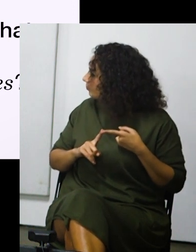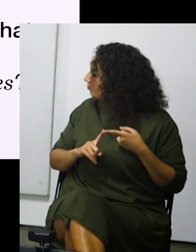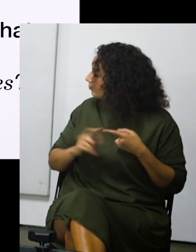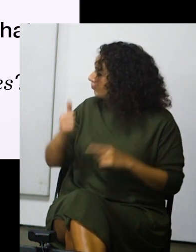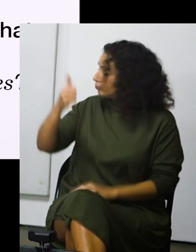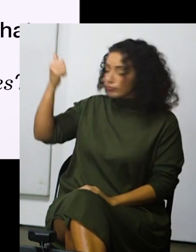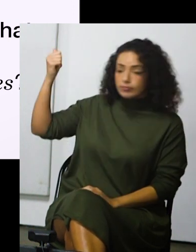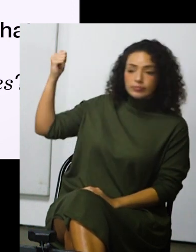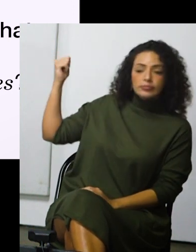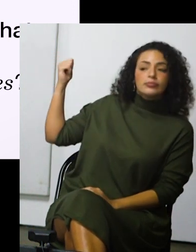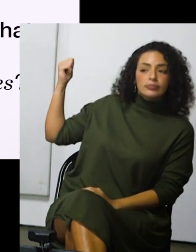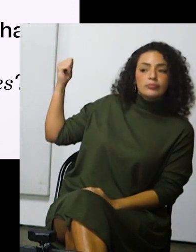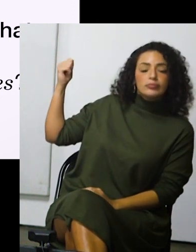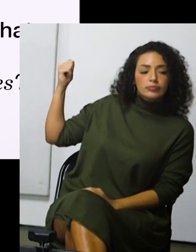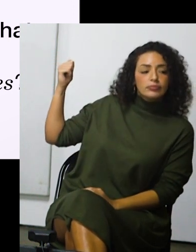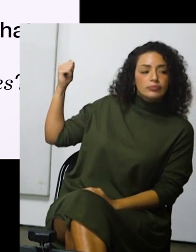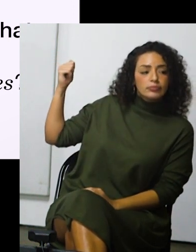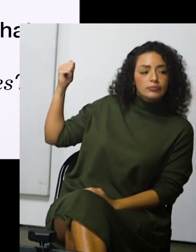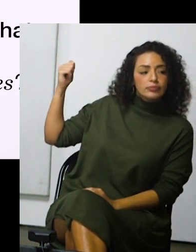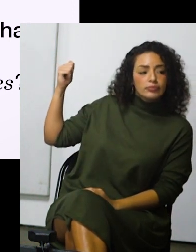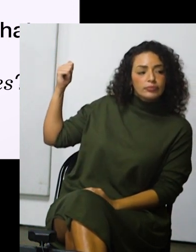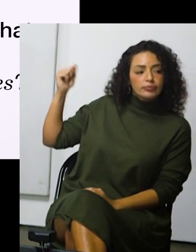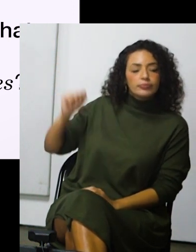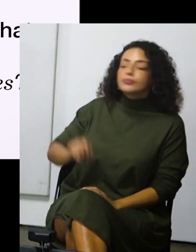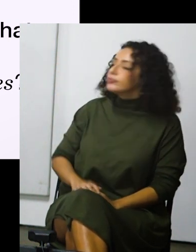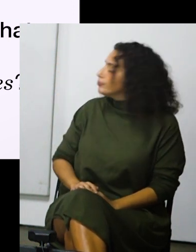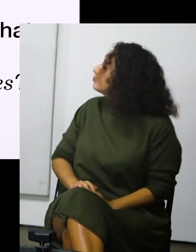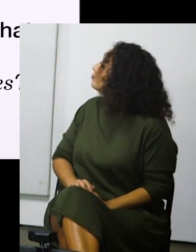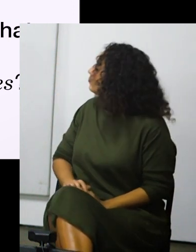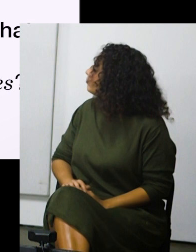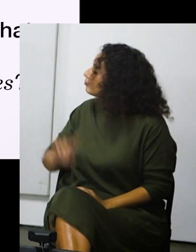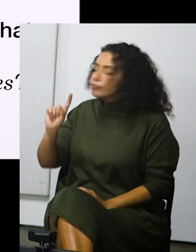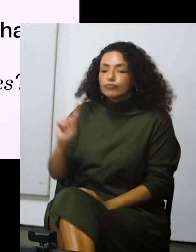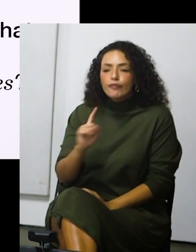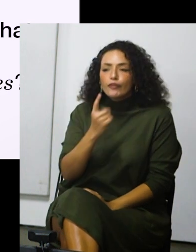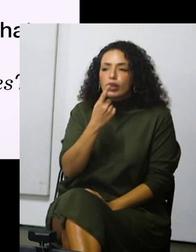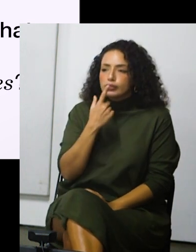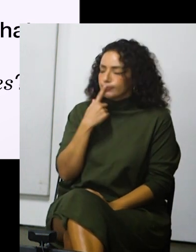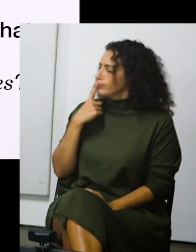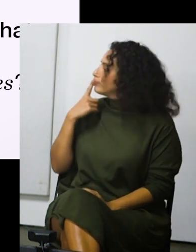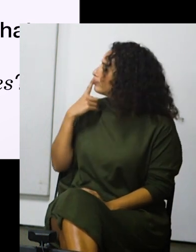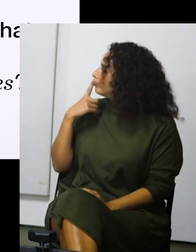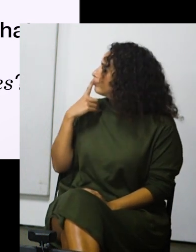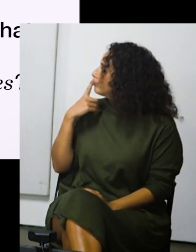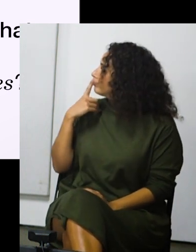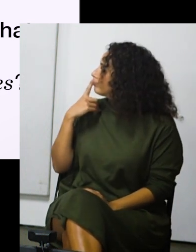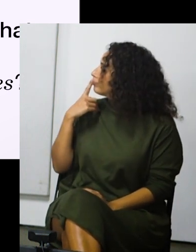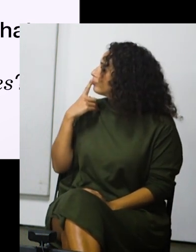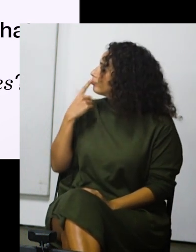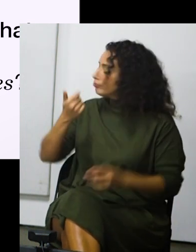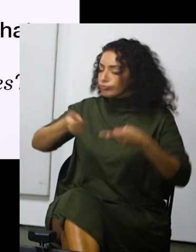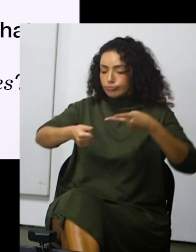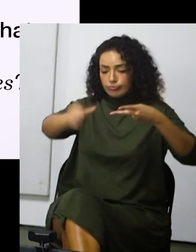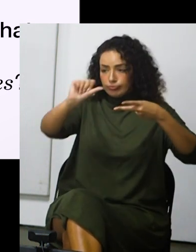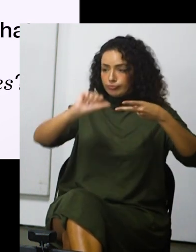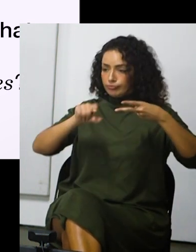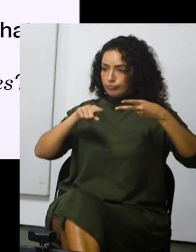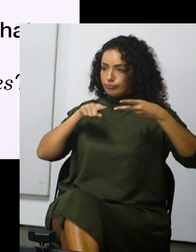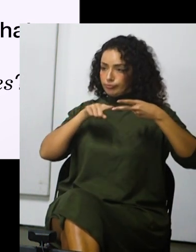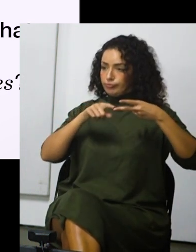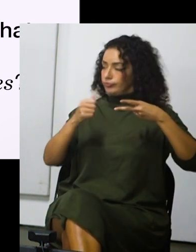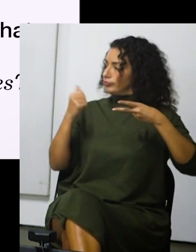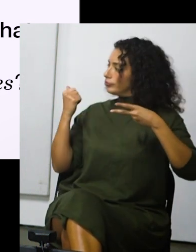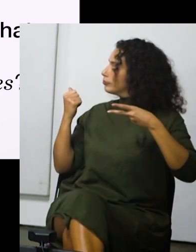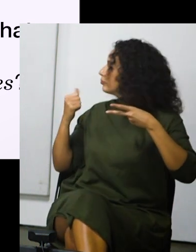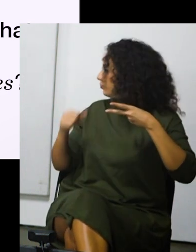What particular knowledge does your lived experience of disability or illness reveal to you about the world? How can we center these